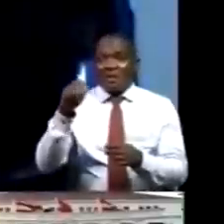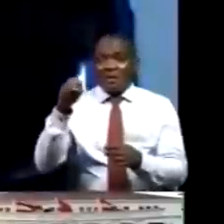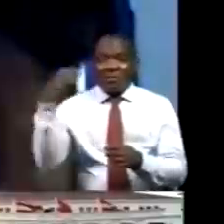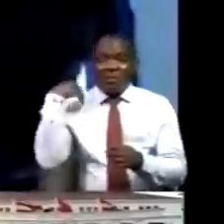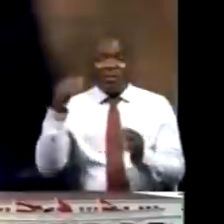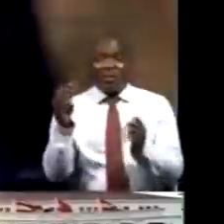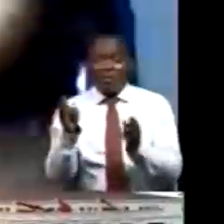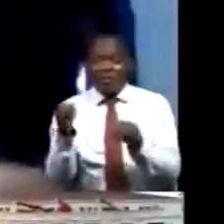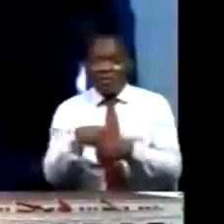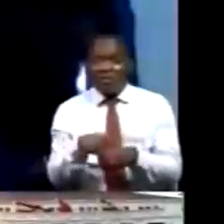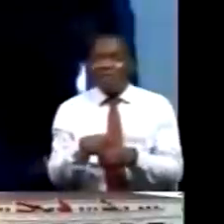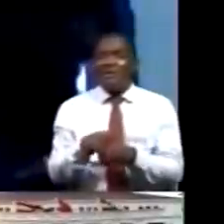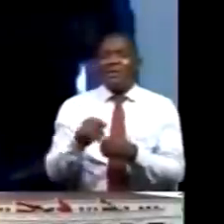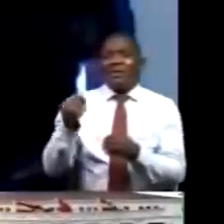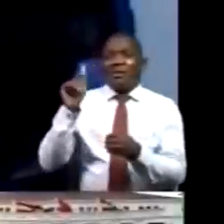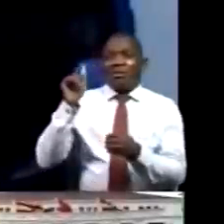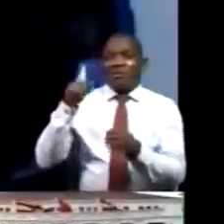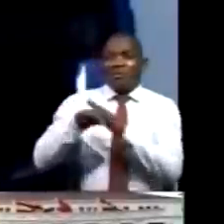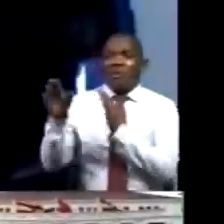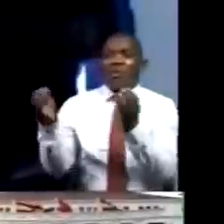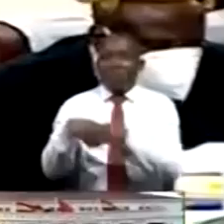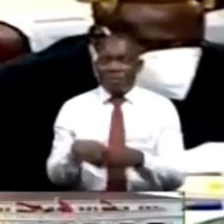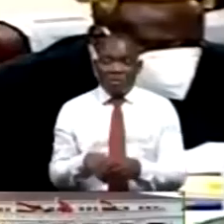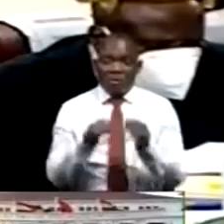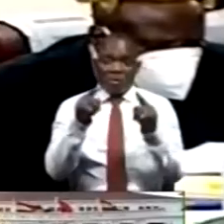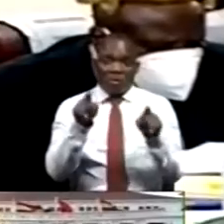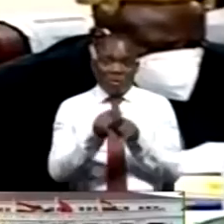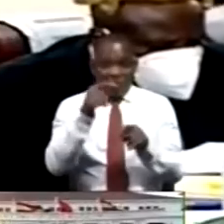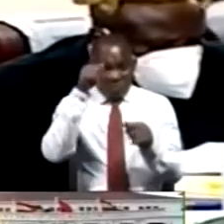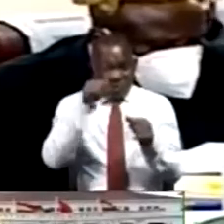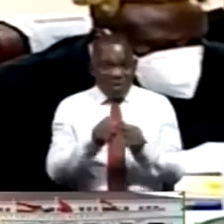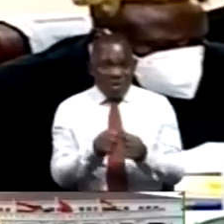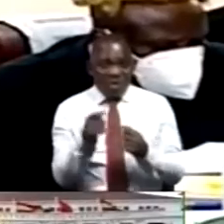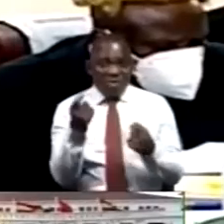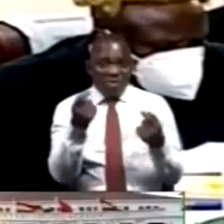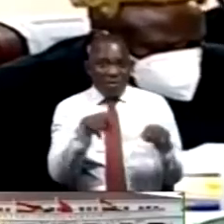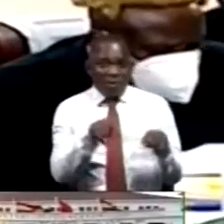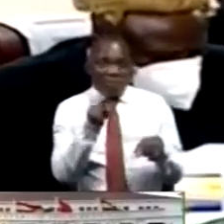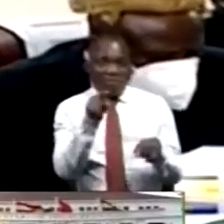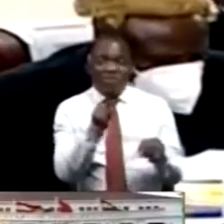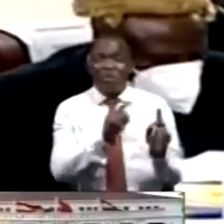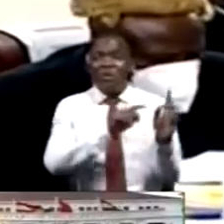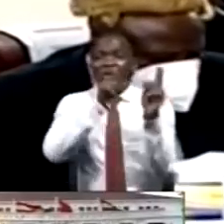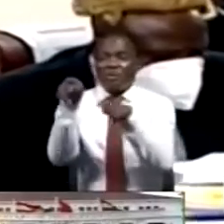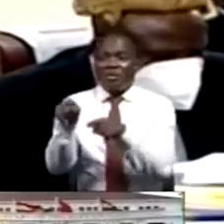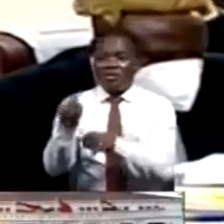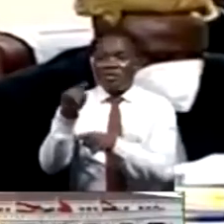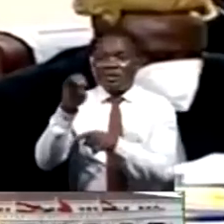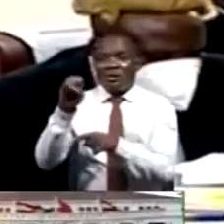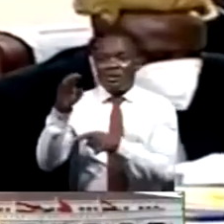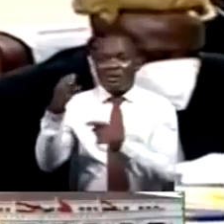And I spoke to Jean Mensah in her office. Okay, that reminds me. When you went to Jean Mensah's